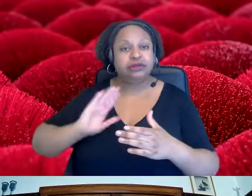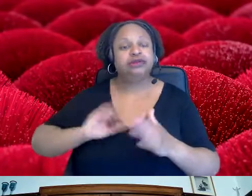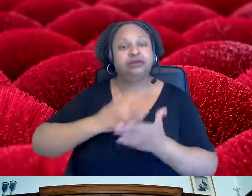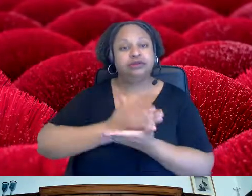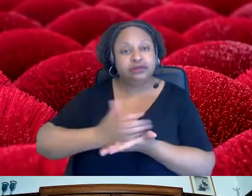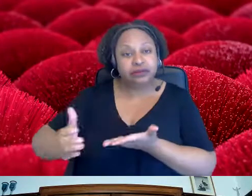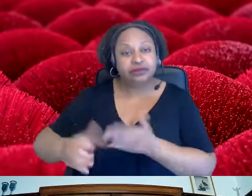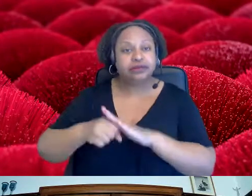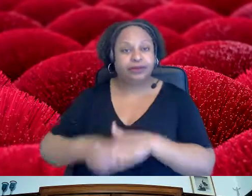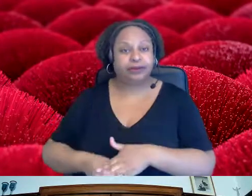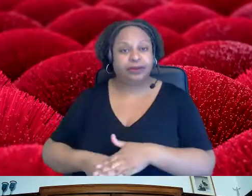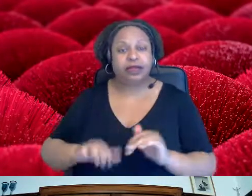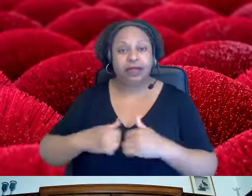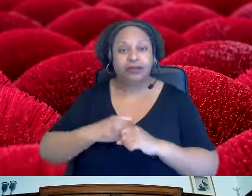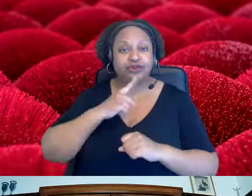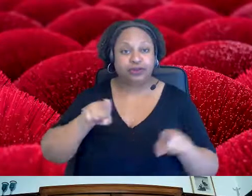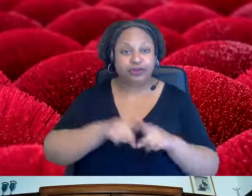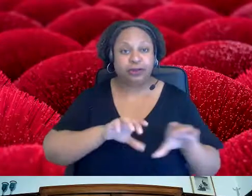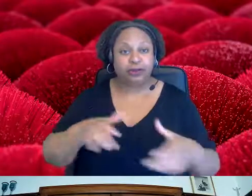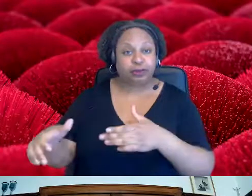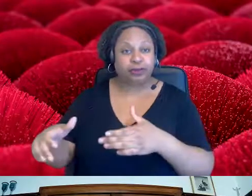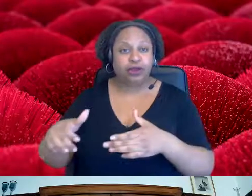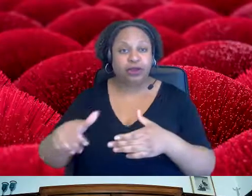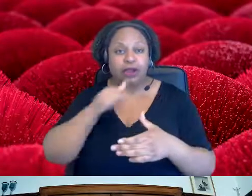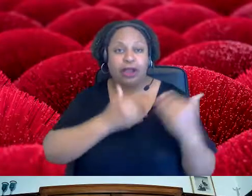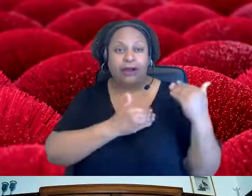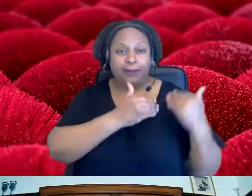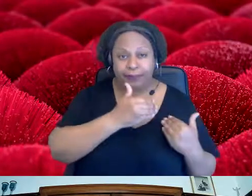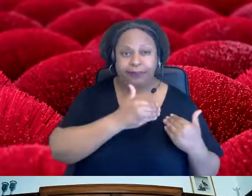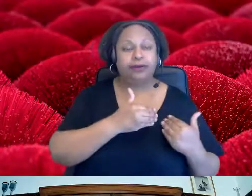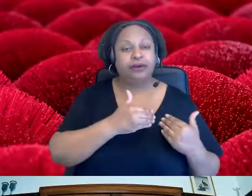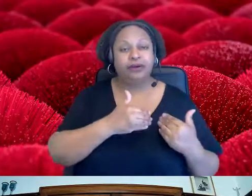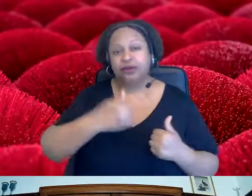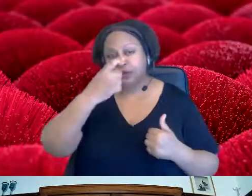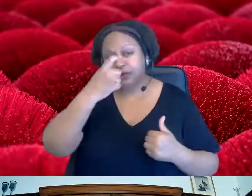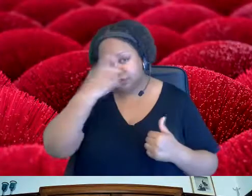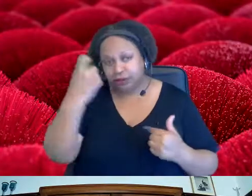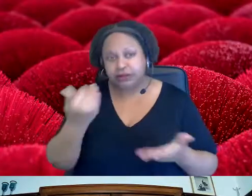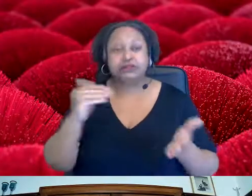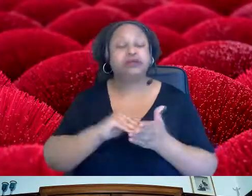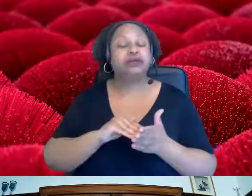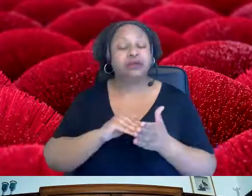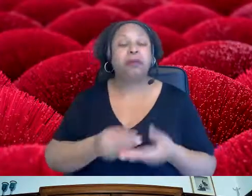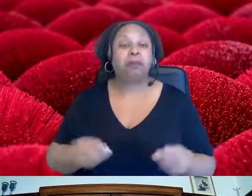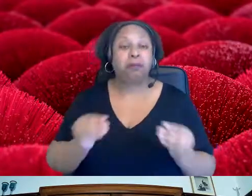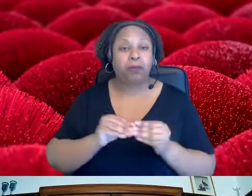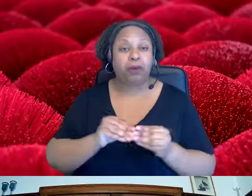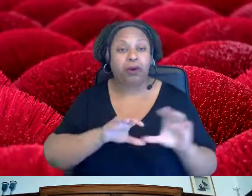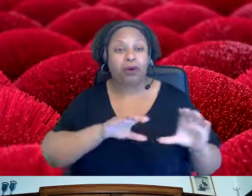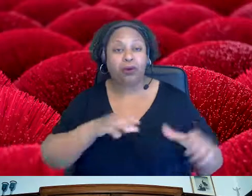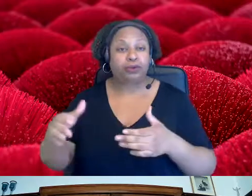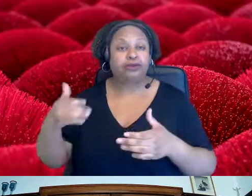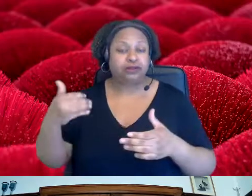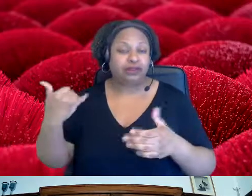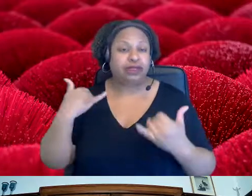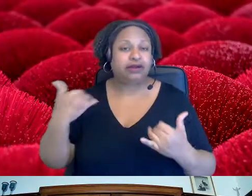burdening and re-traumatizing those who are already the most negatively impacted? Mm. Yes, thank you. And thank you,